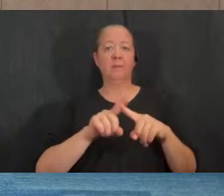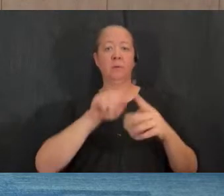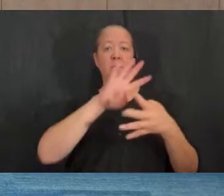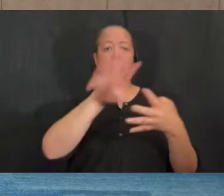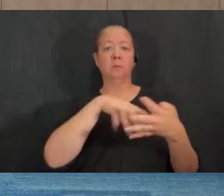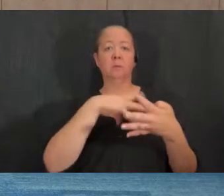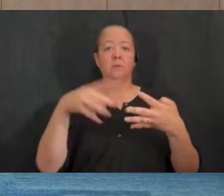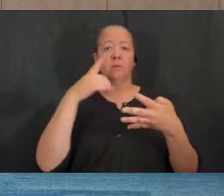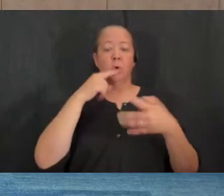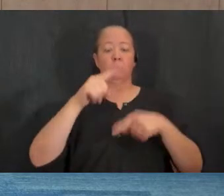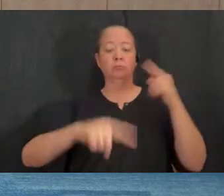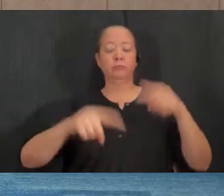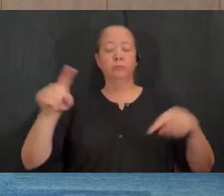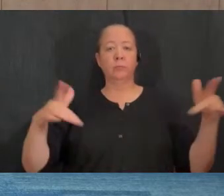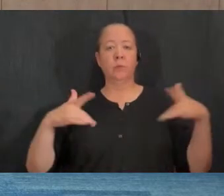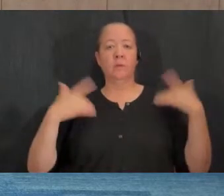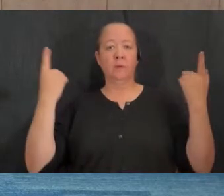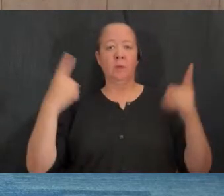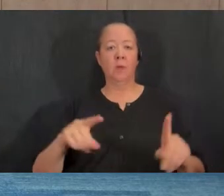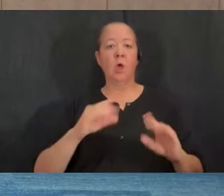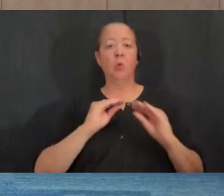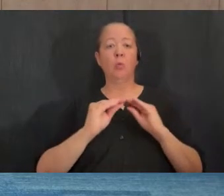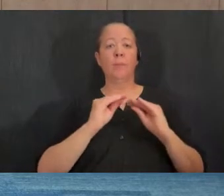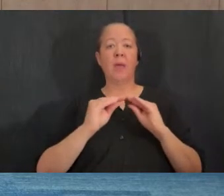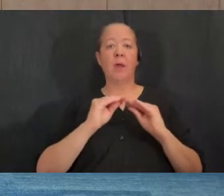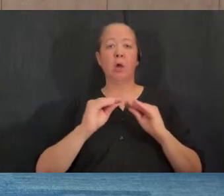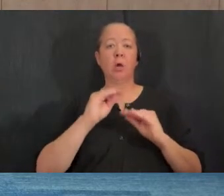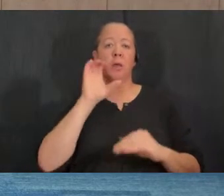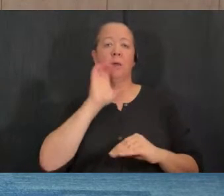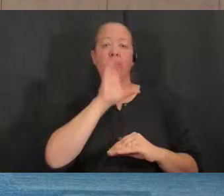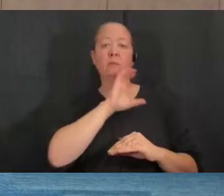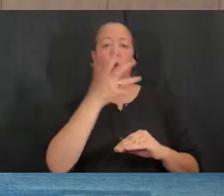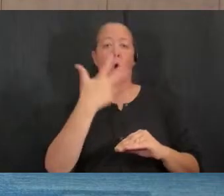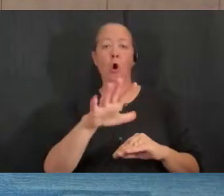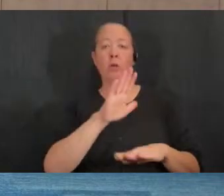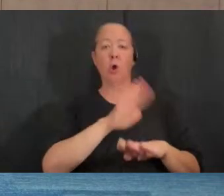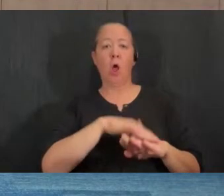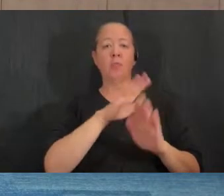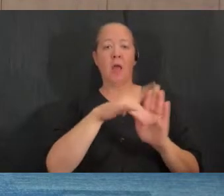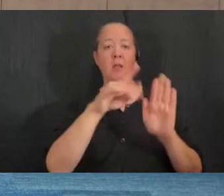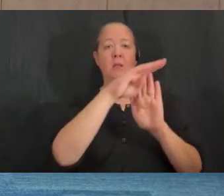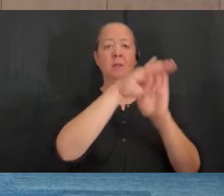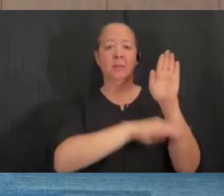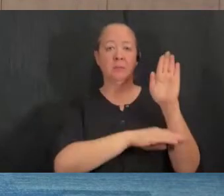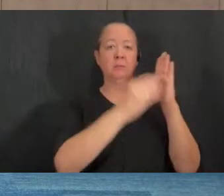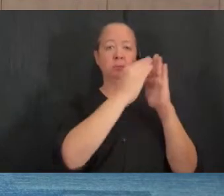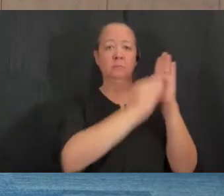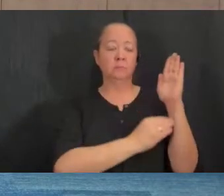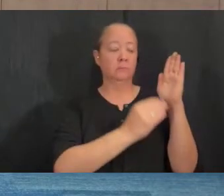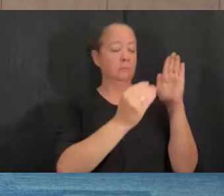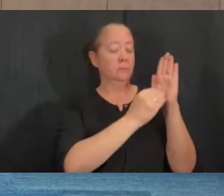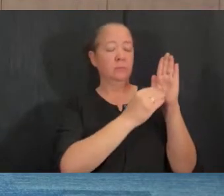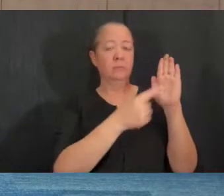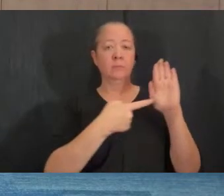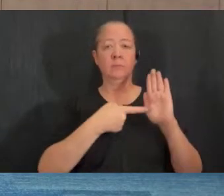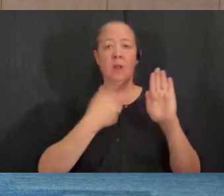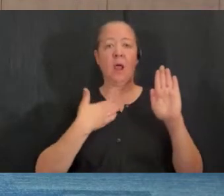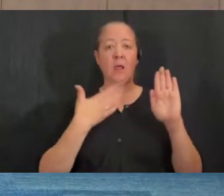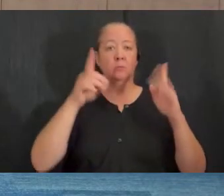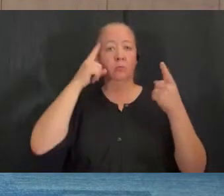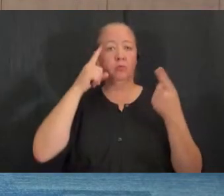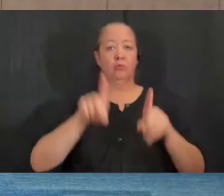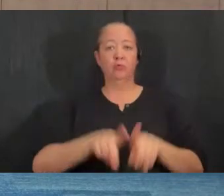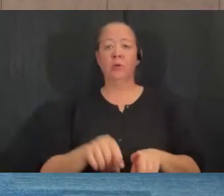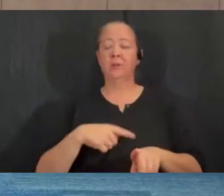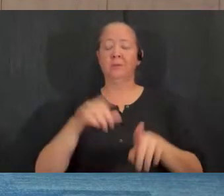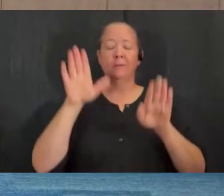and Repair Cafe is already on that list. And I agree, it's a fantastic idea, and I would love to encourage folks